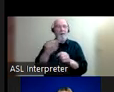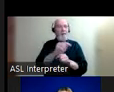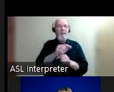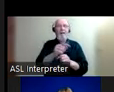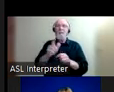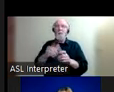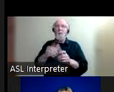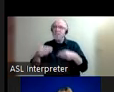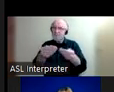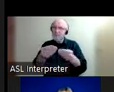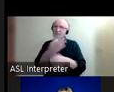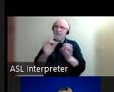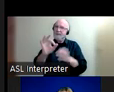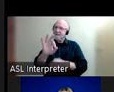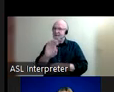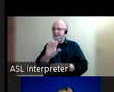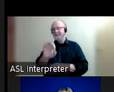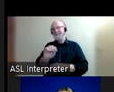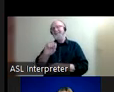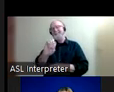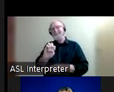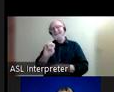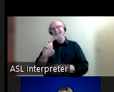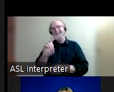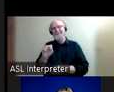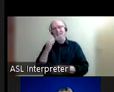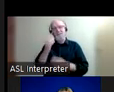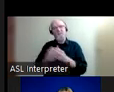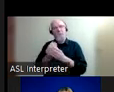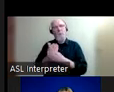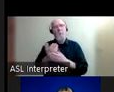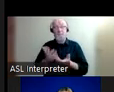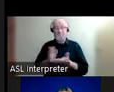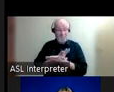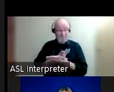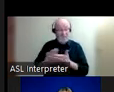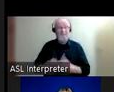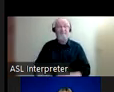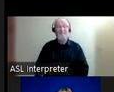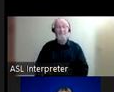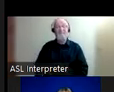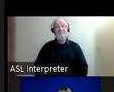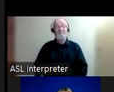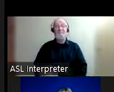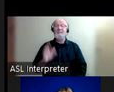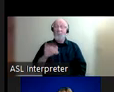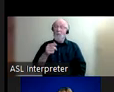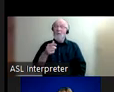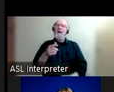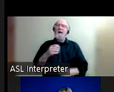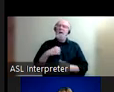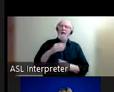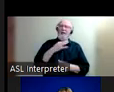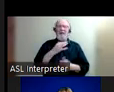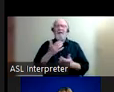libraries popping up, which is really nice. So I would, you know, advise you to, you know, contact your local library, check